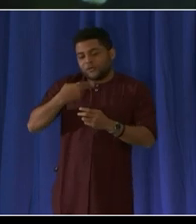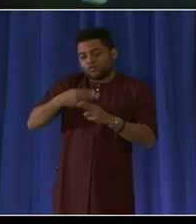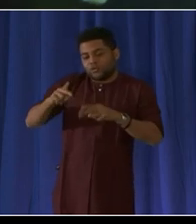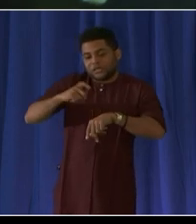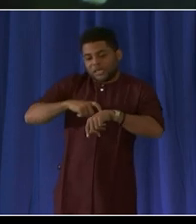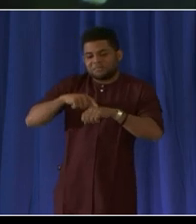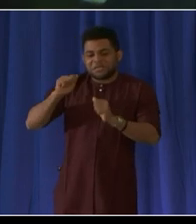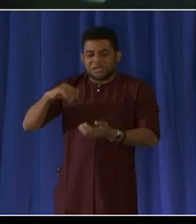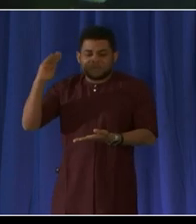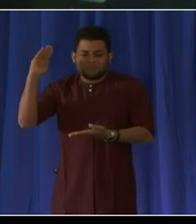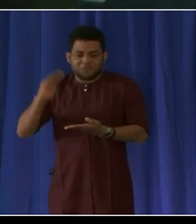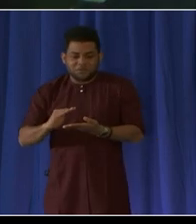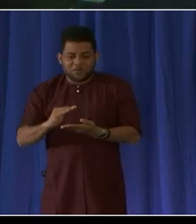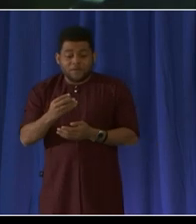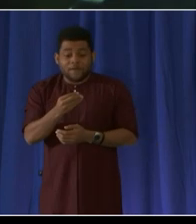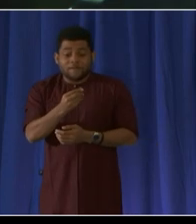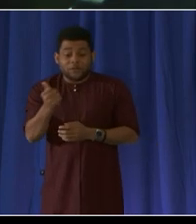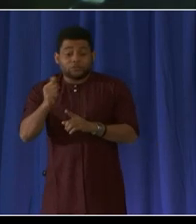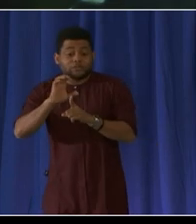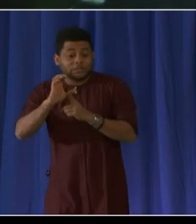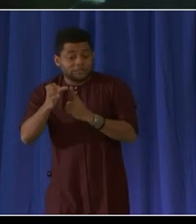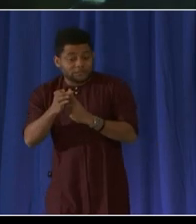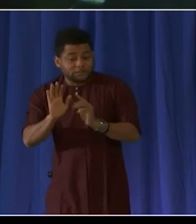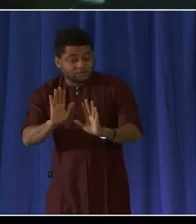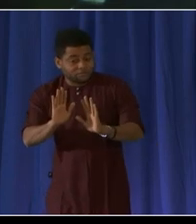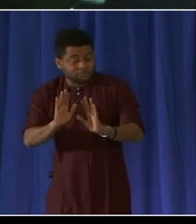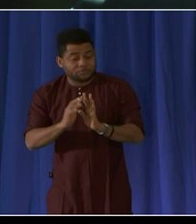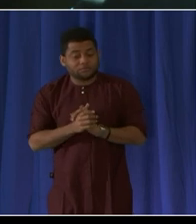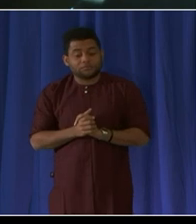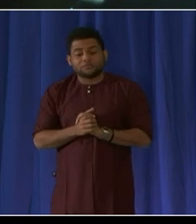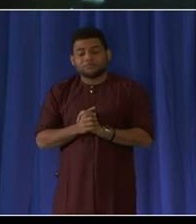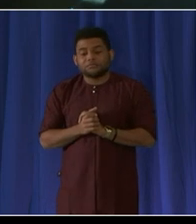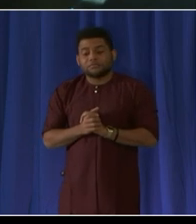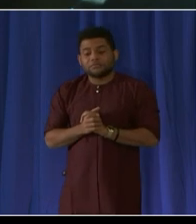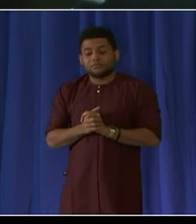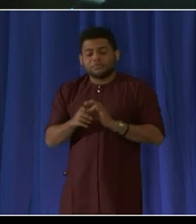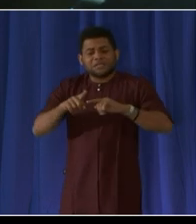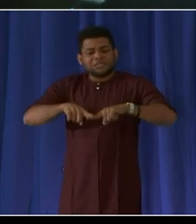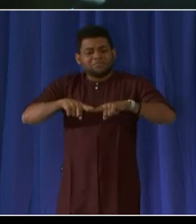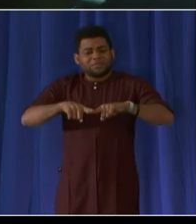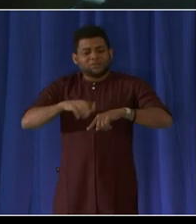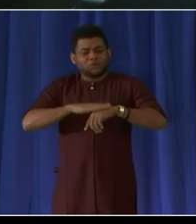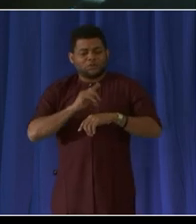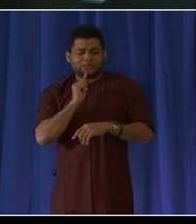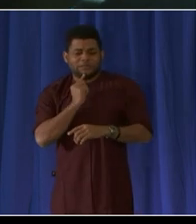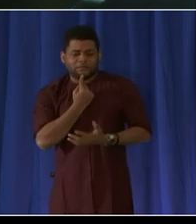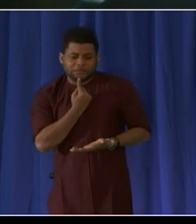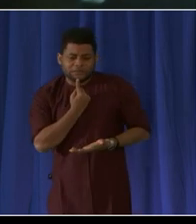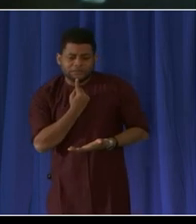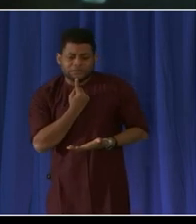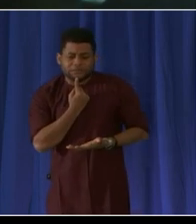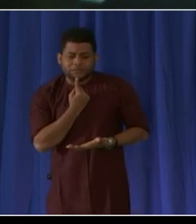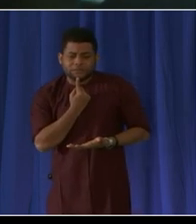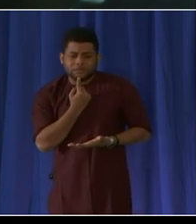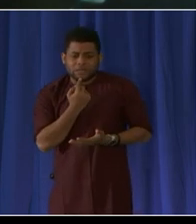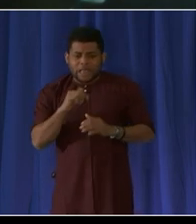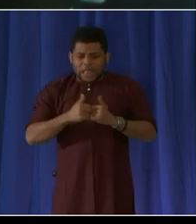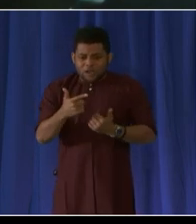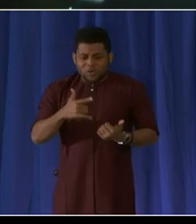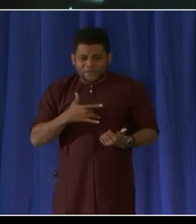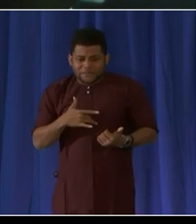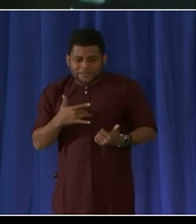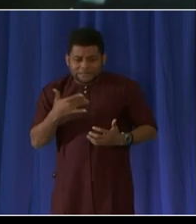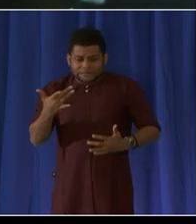a couple of conditions. So it really depends on the severity of your COVID infection.